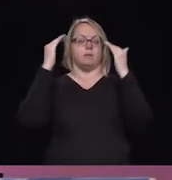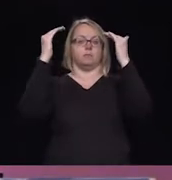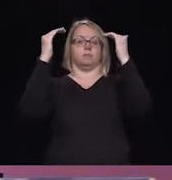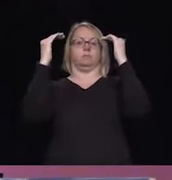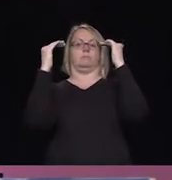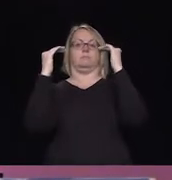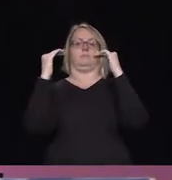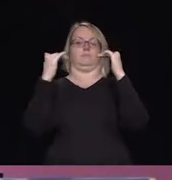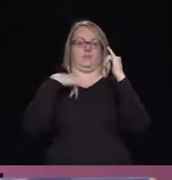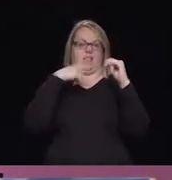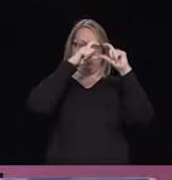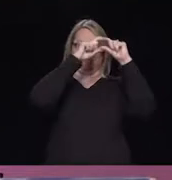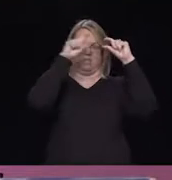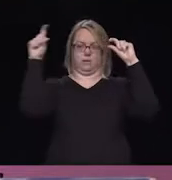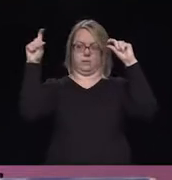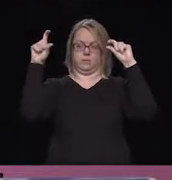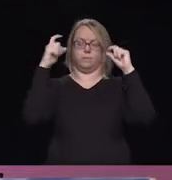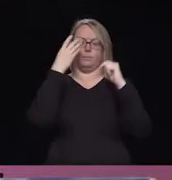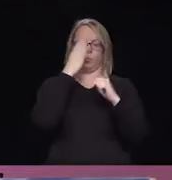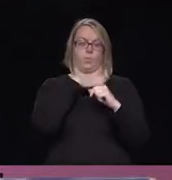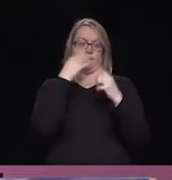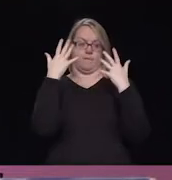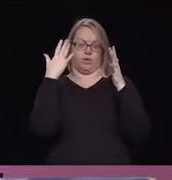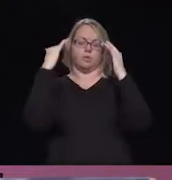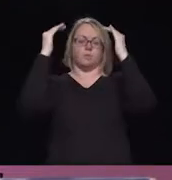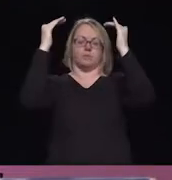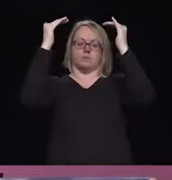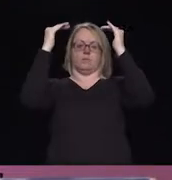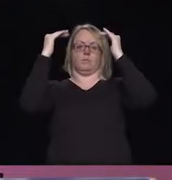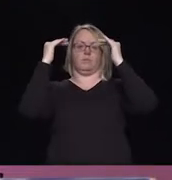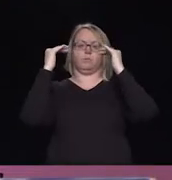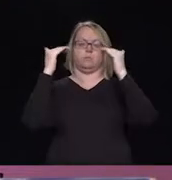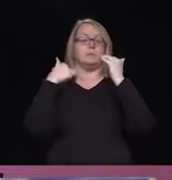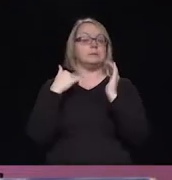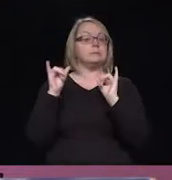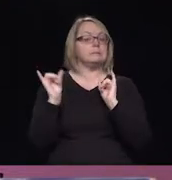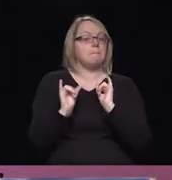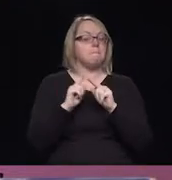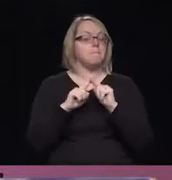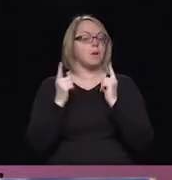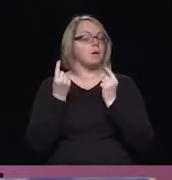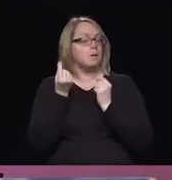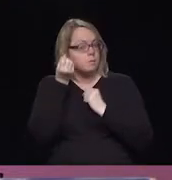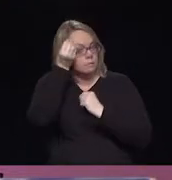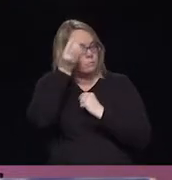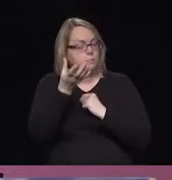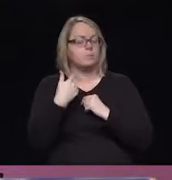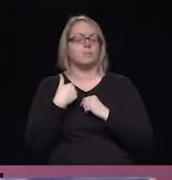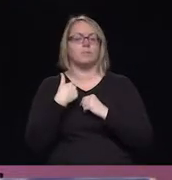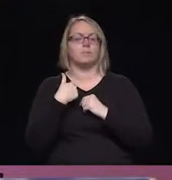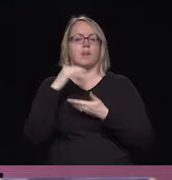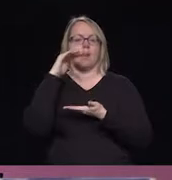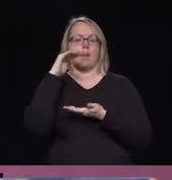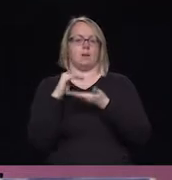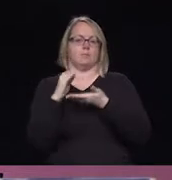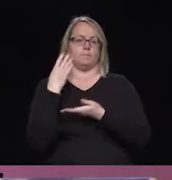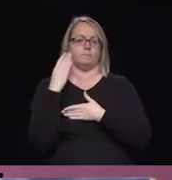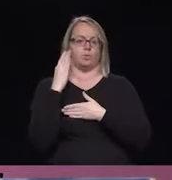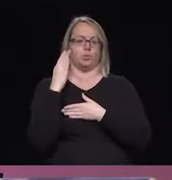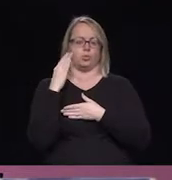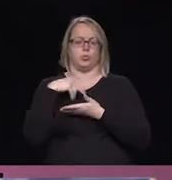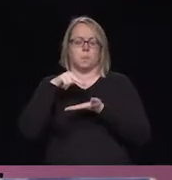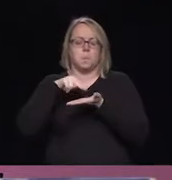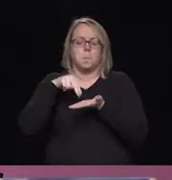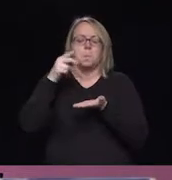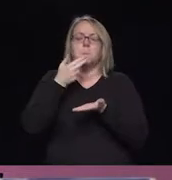blue and more white. So I've got half of blue on one side. Flip it over and the other